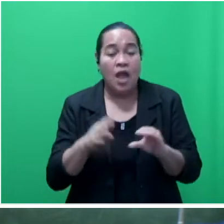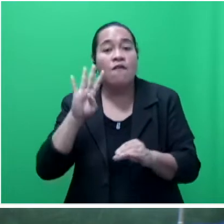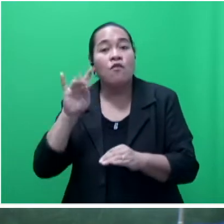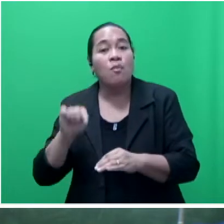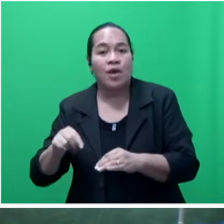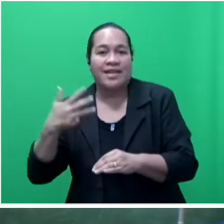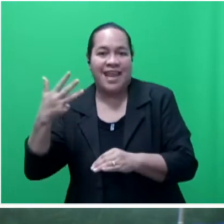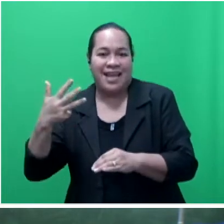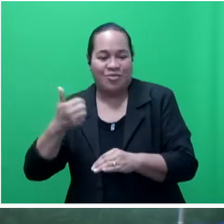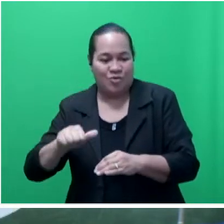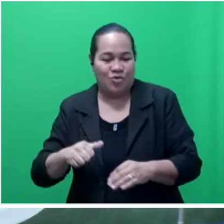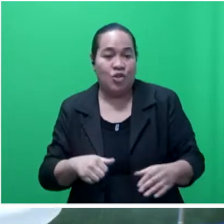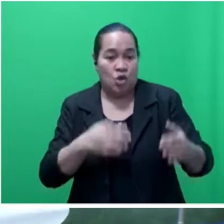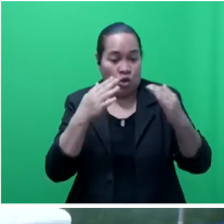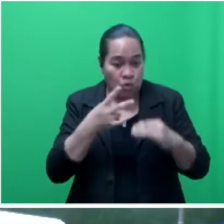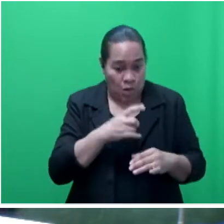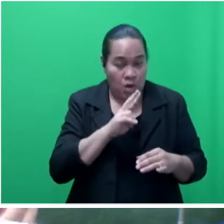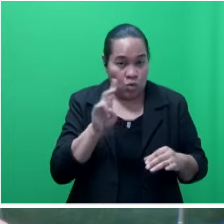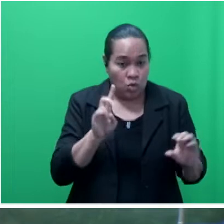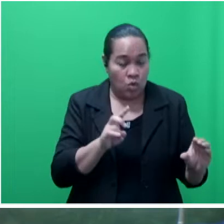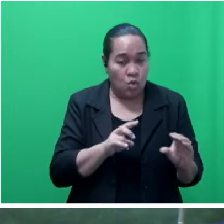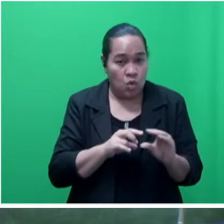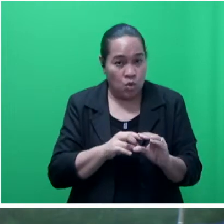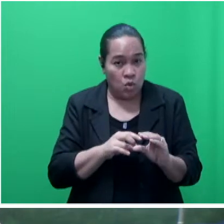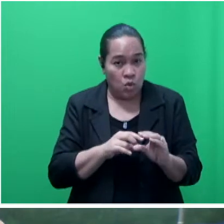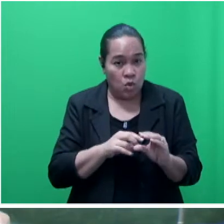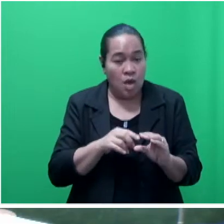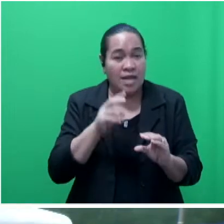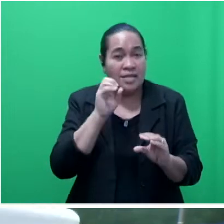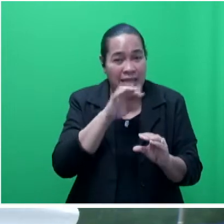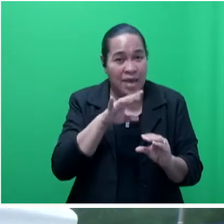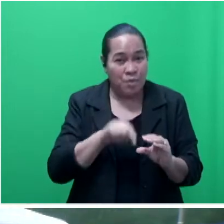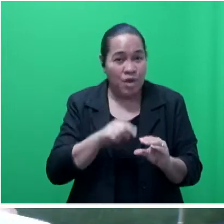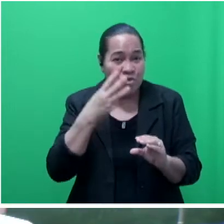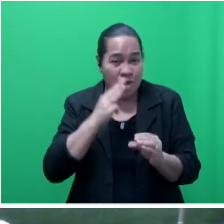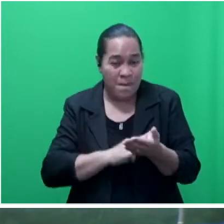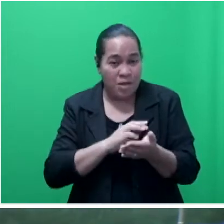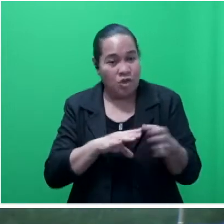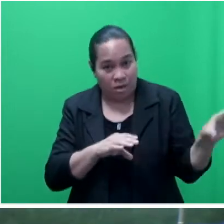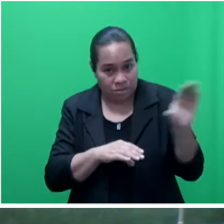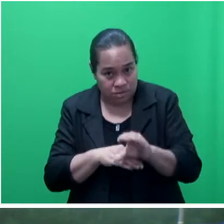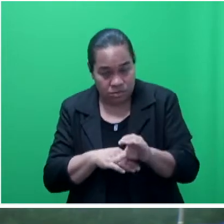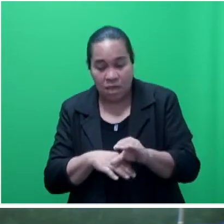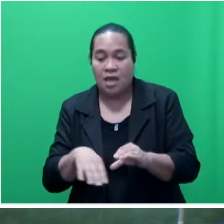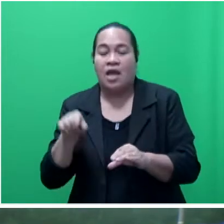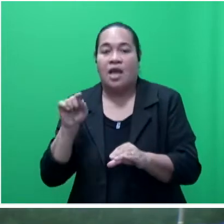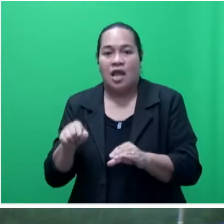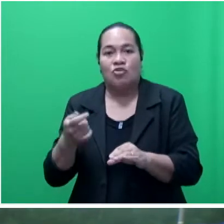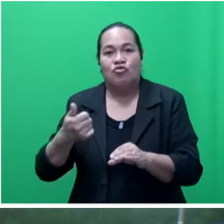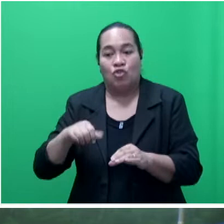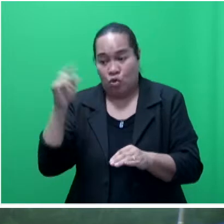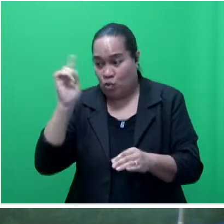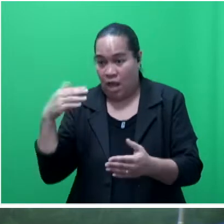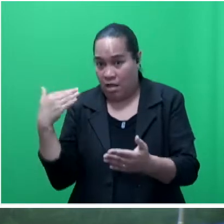was used. In 2021, 2022, $10.3 million has been allocated. And of course, Mr. Speaker, sir, to